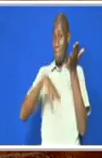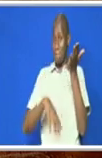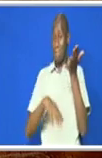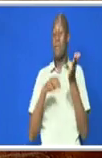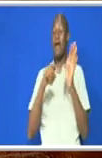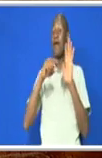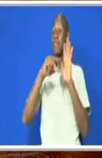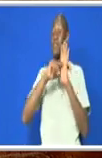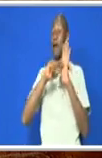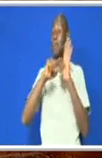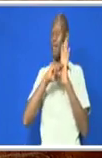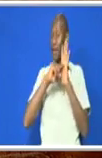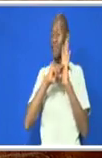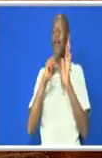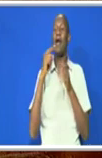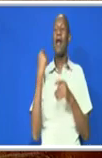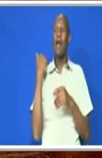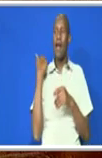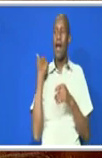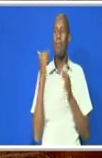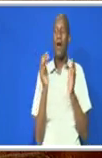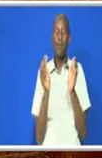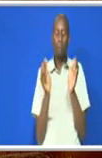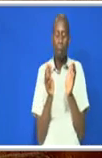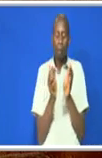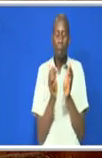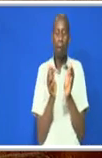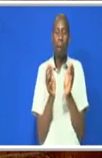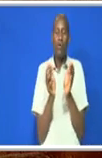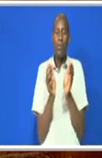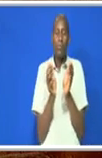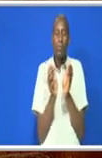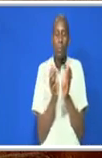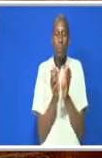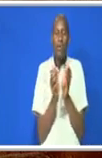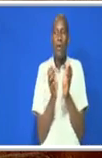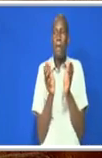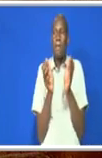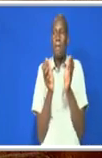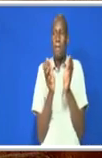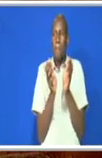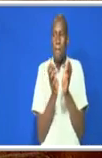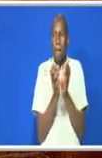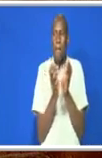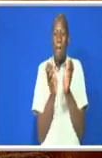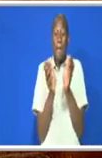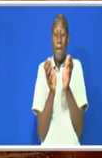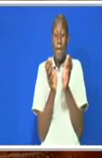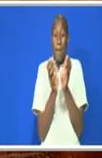The number keeps getting smaller and smaller.